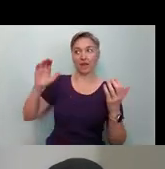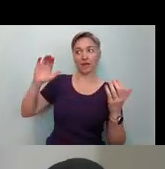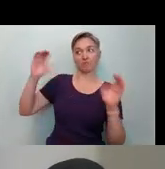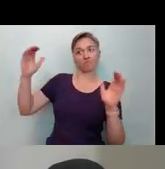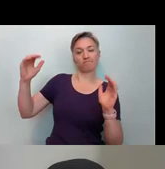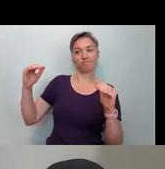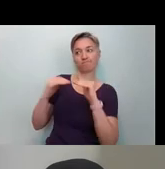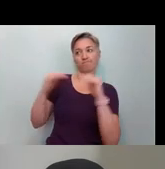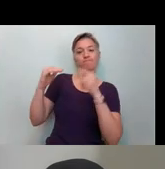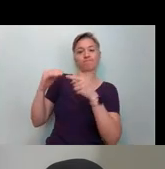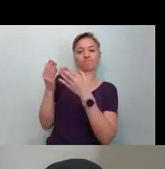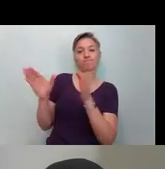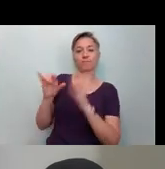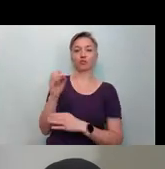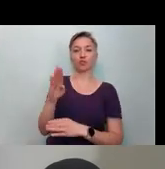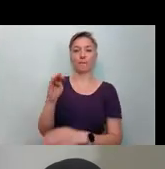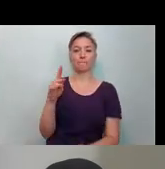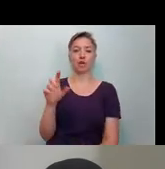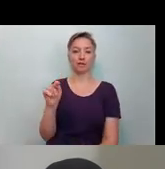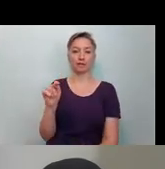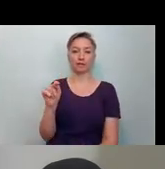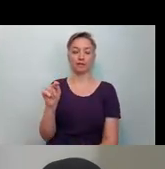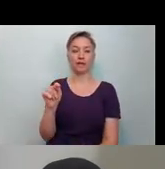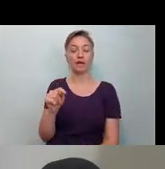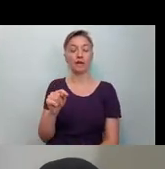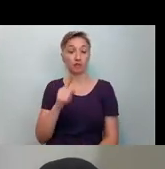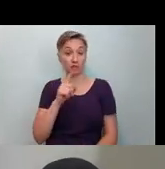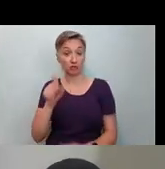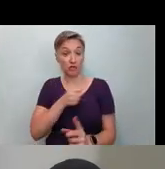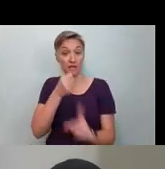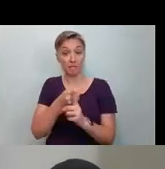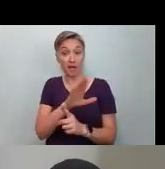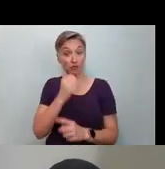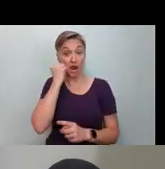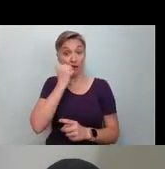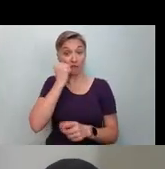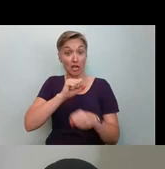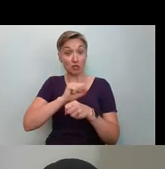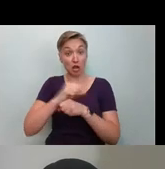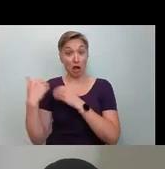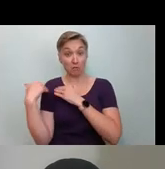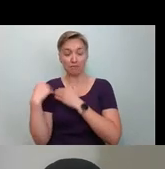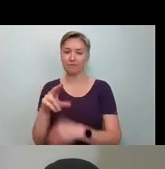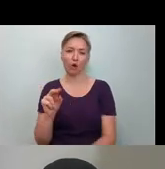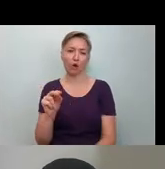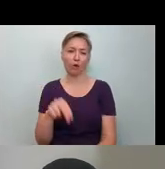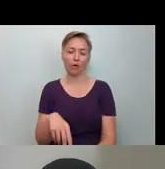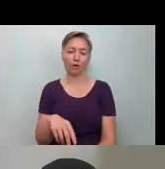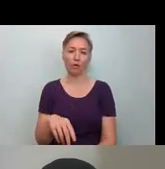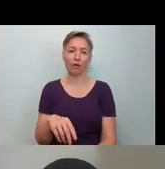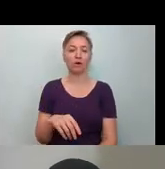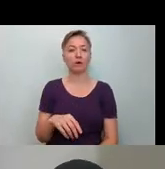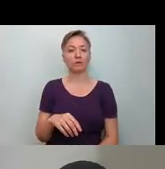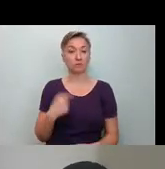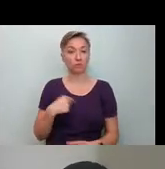we don't expect this to impact a staff member's day-to-day responsibilities. We expect you could to continue to do the work